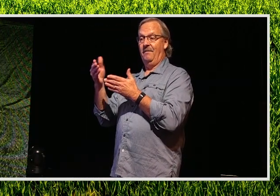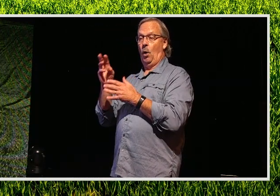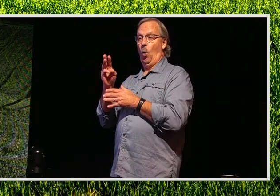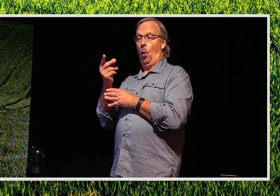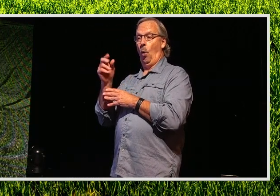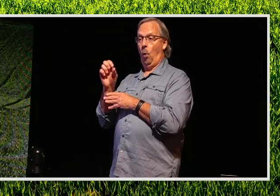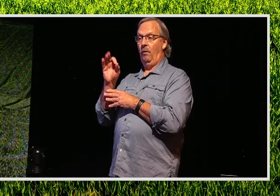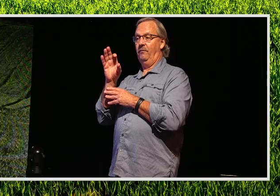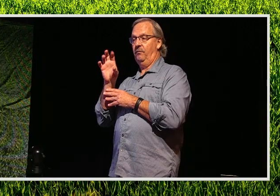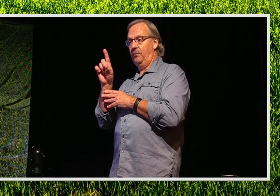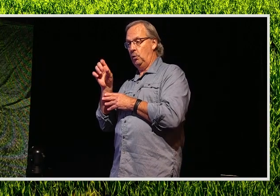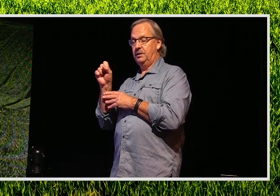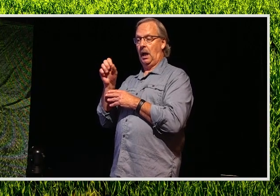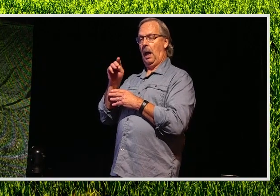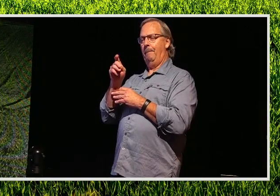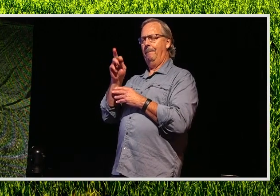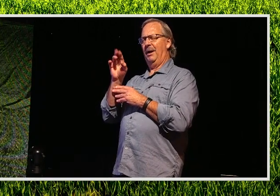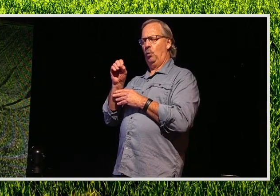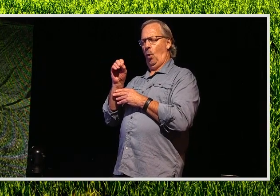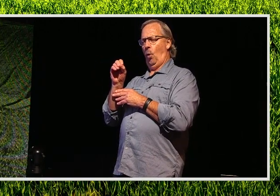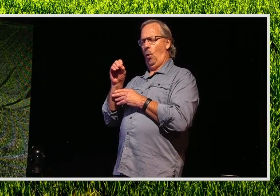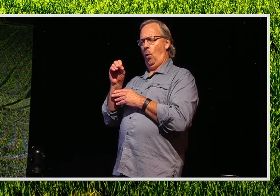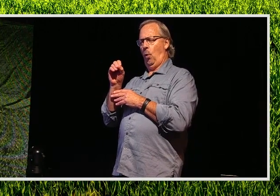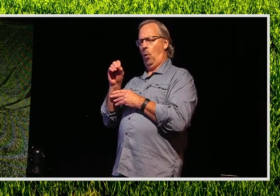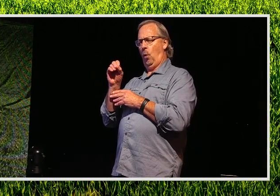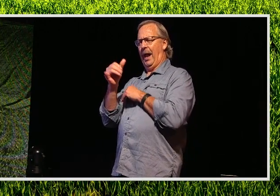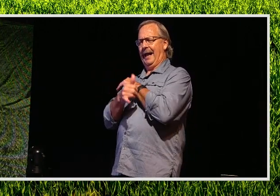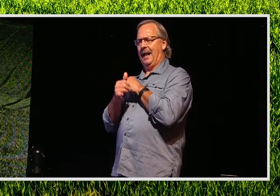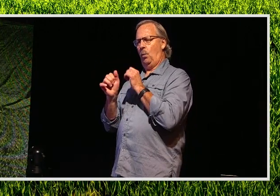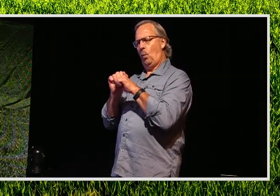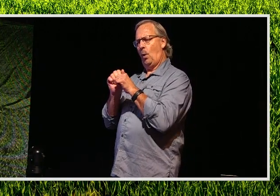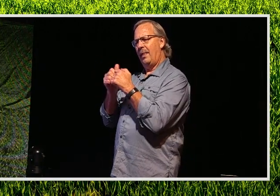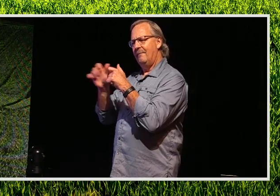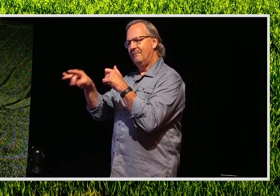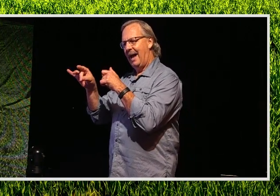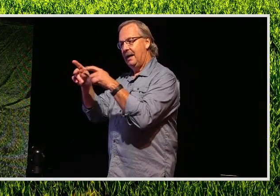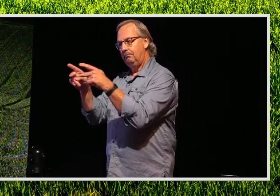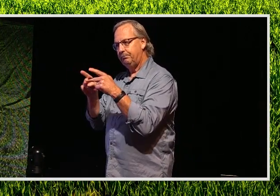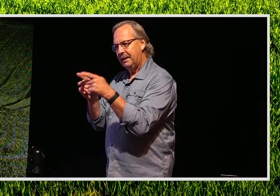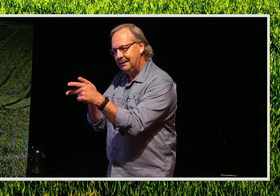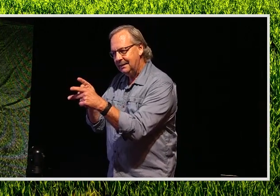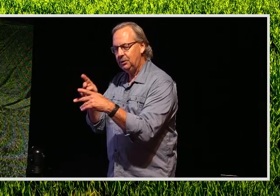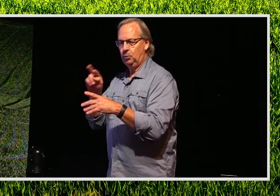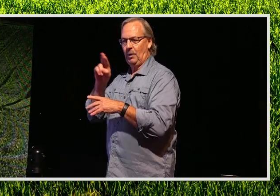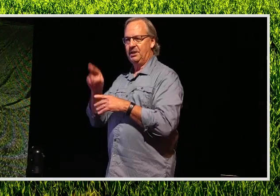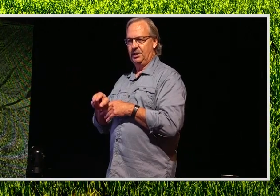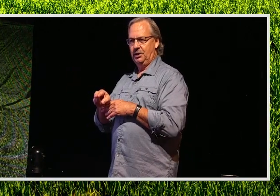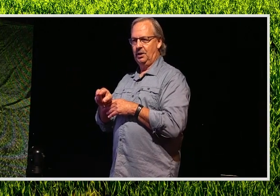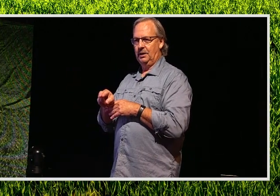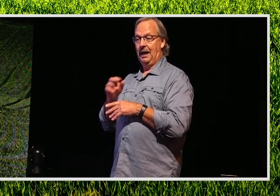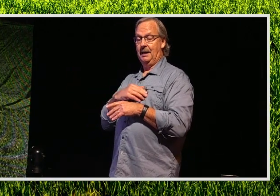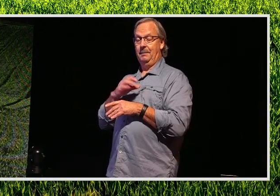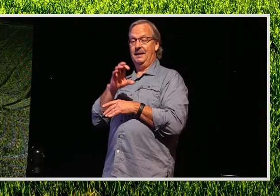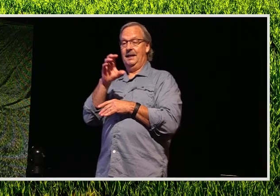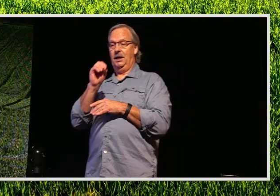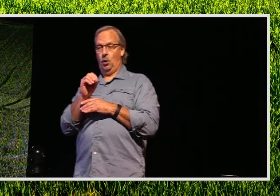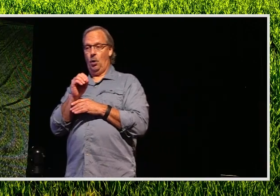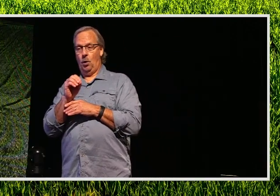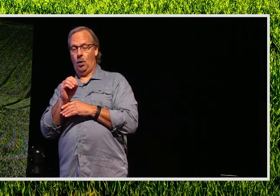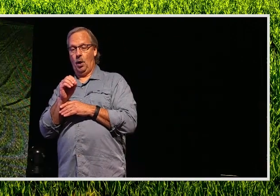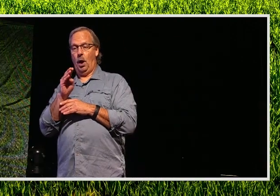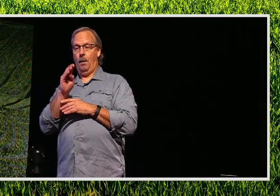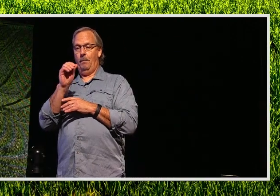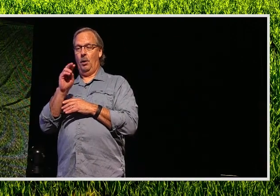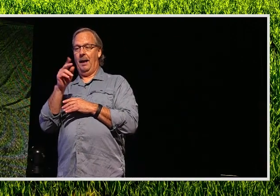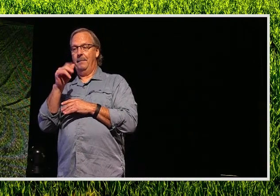also working with Monroe County to find a location in Rochester. So as I said before, I am the CEO and founder of AppeSweet. I